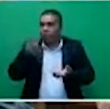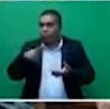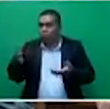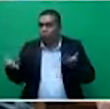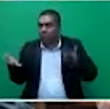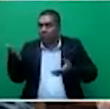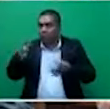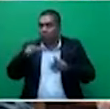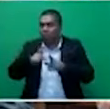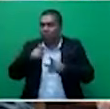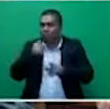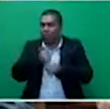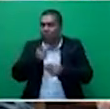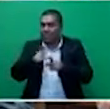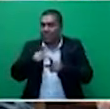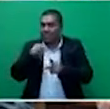sir,